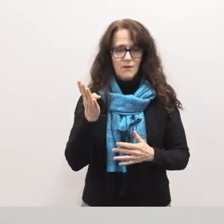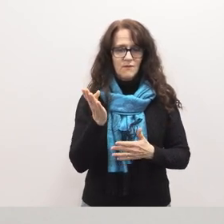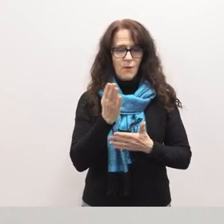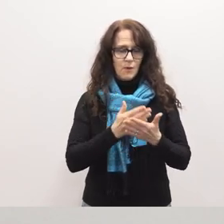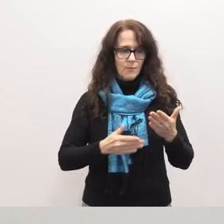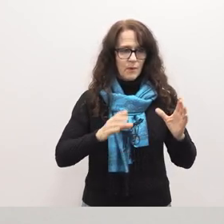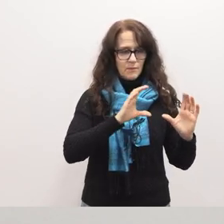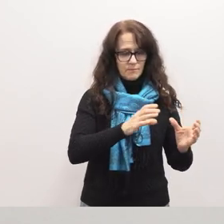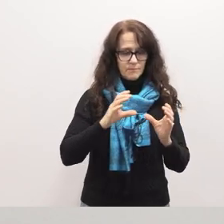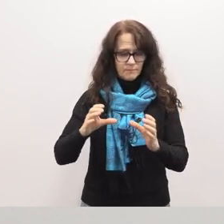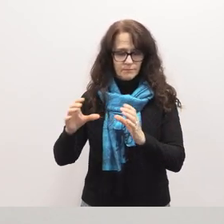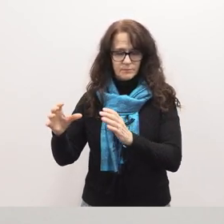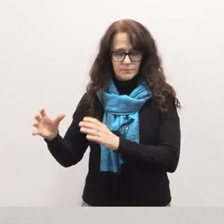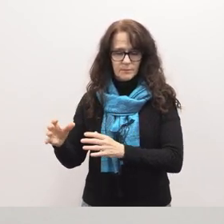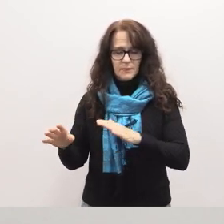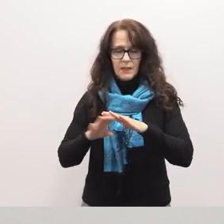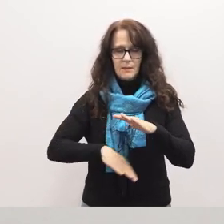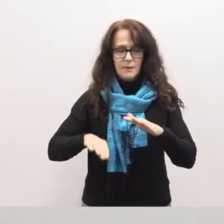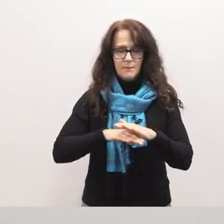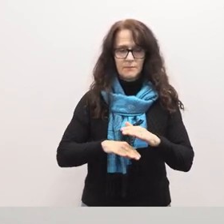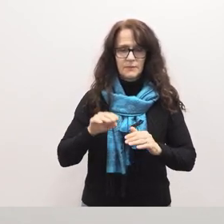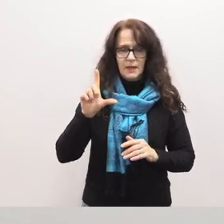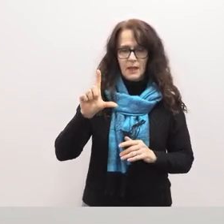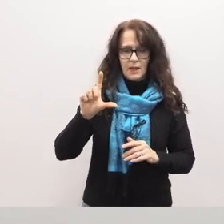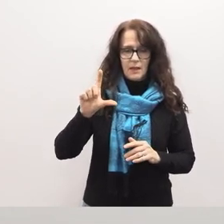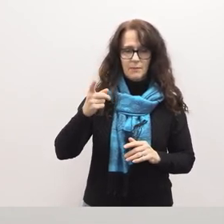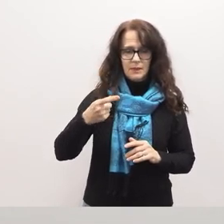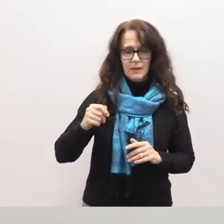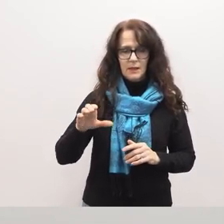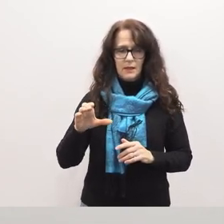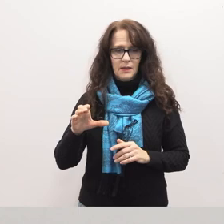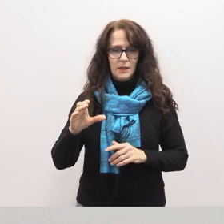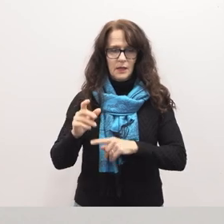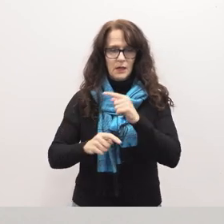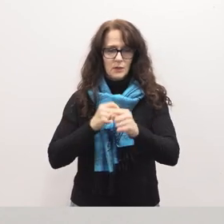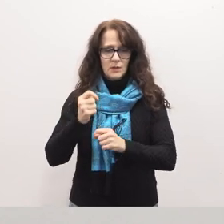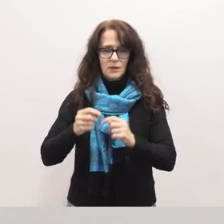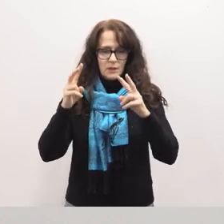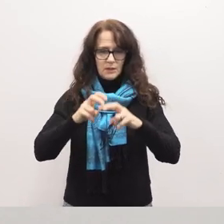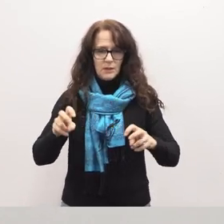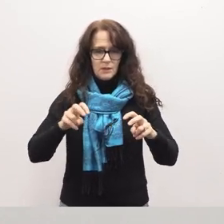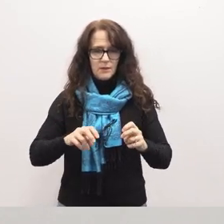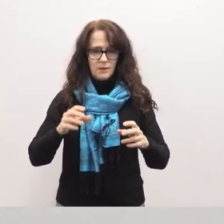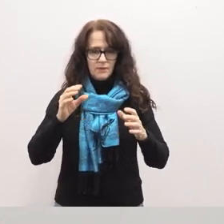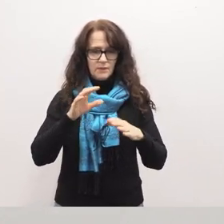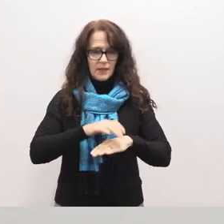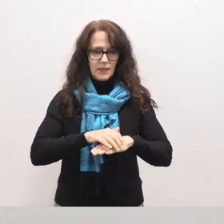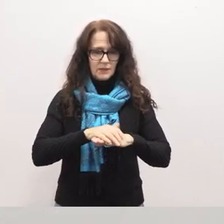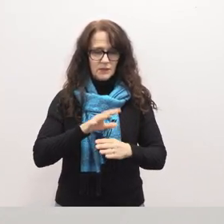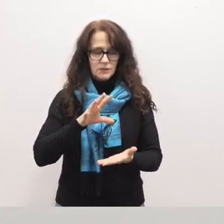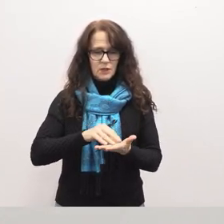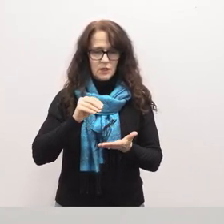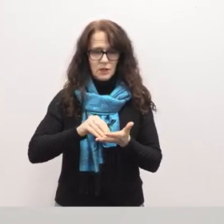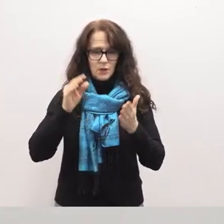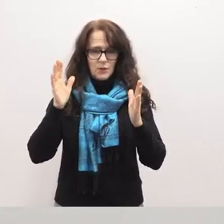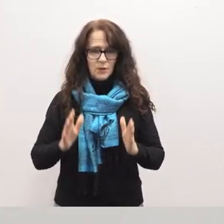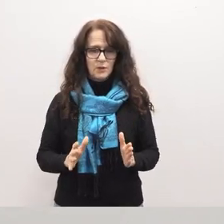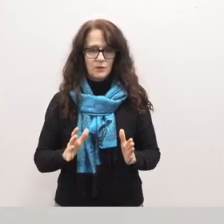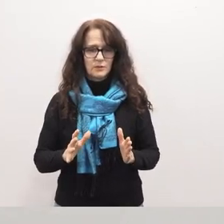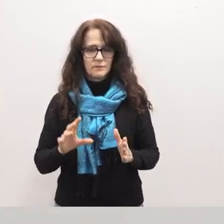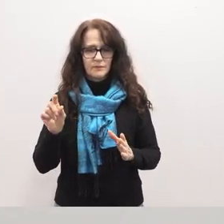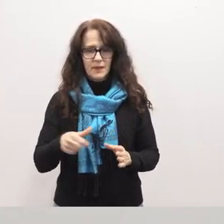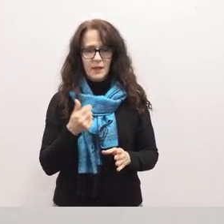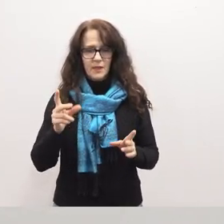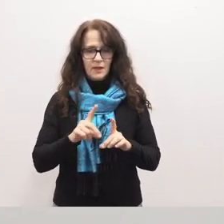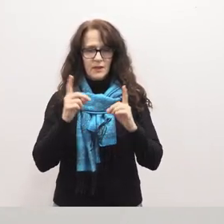criteria based on the LPAC, the traditional assessment of English learners that the state has approved. And then other